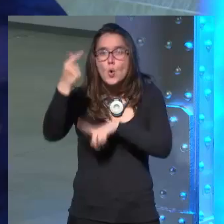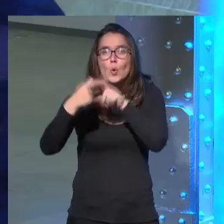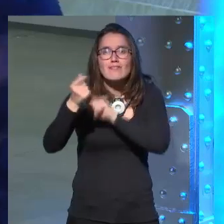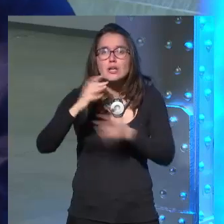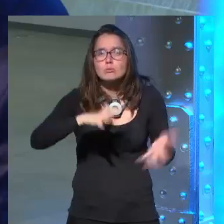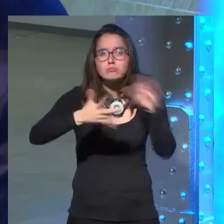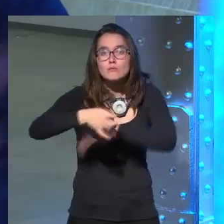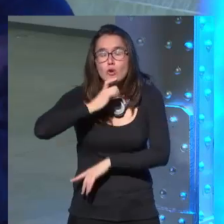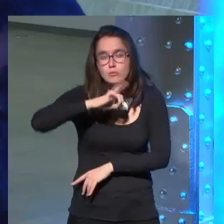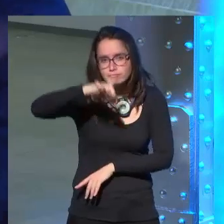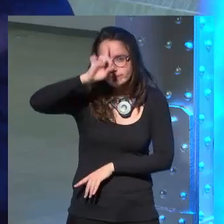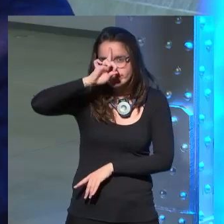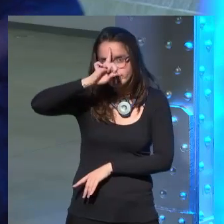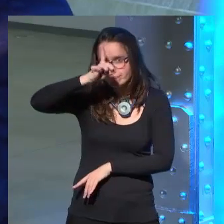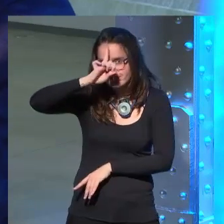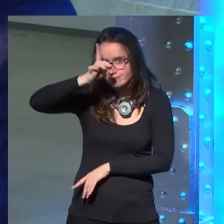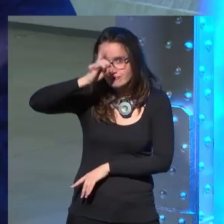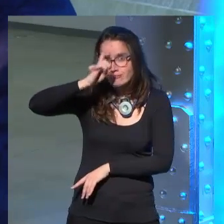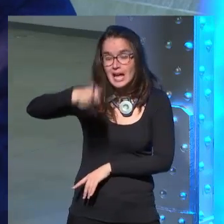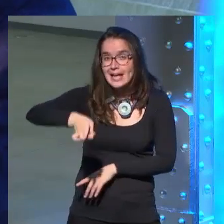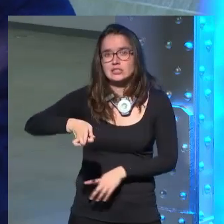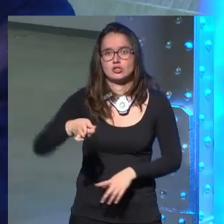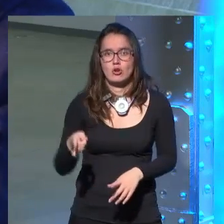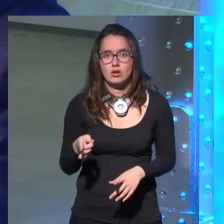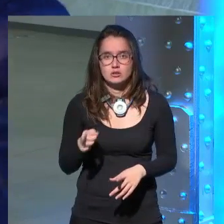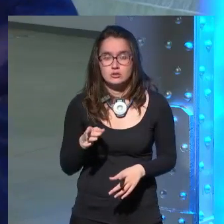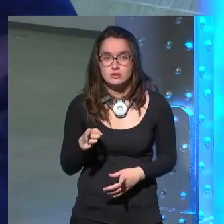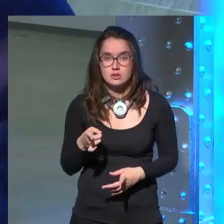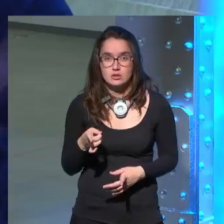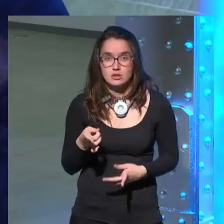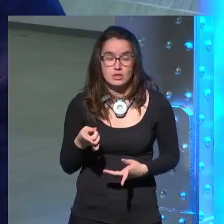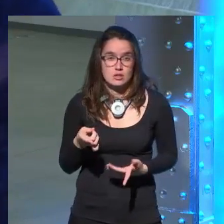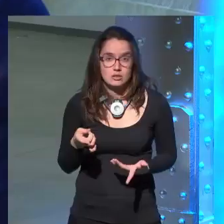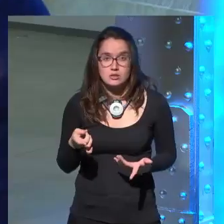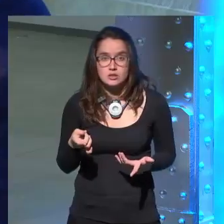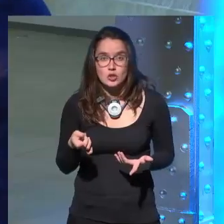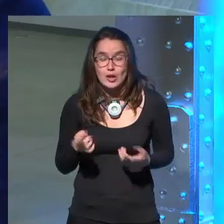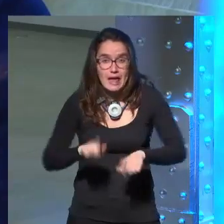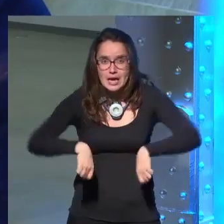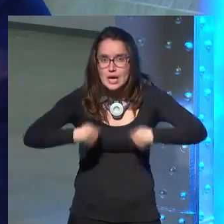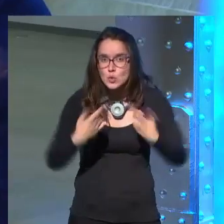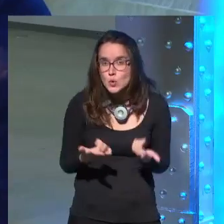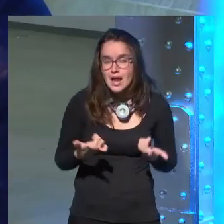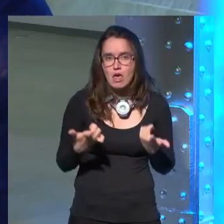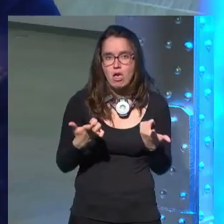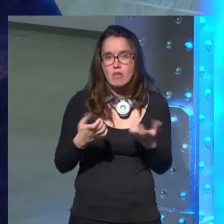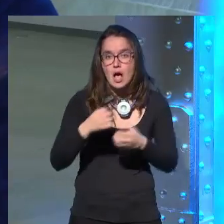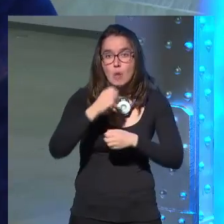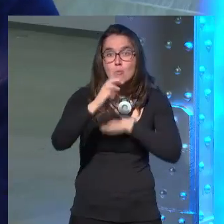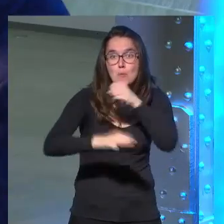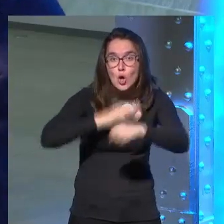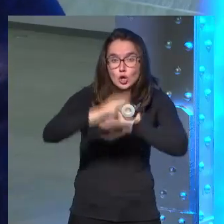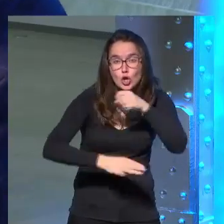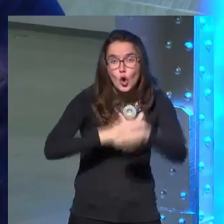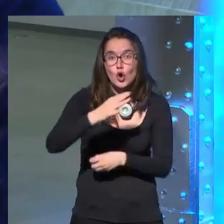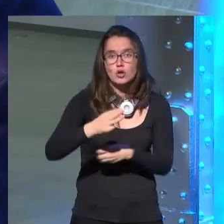The constants of nature, the weight, the mass of an electron, the mass of a proton, they're so finely tuned that